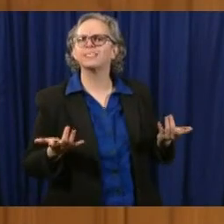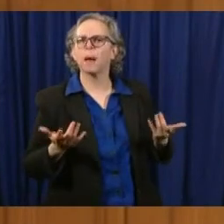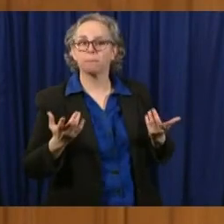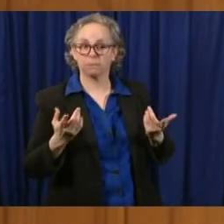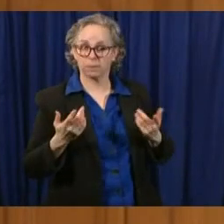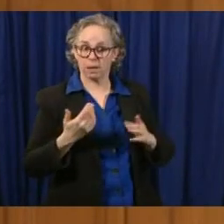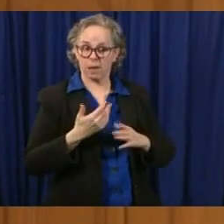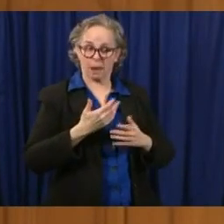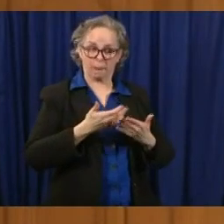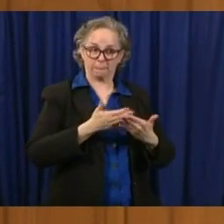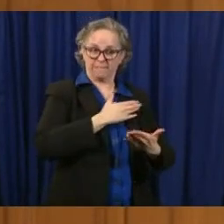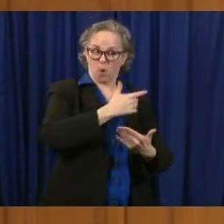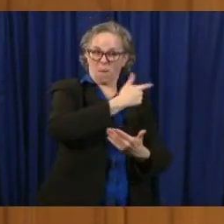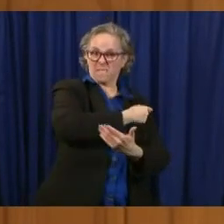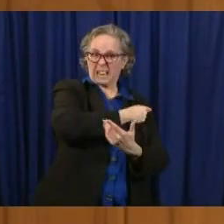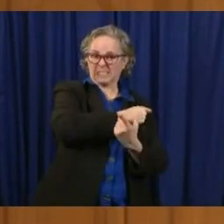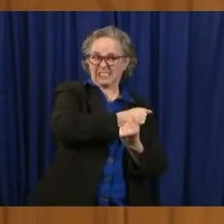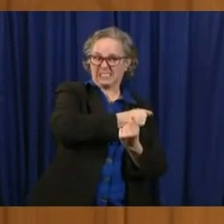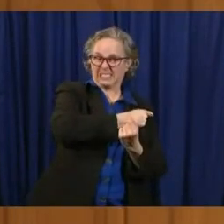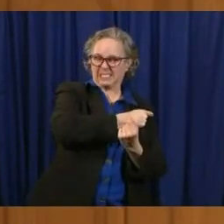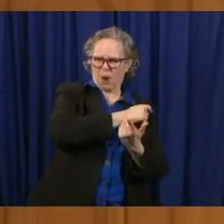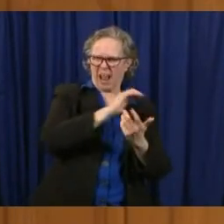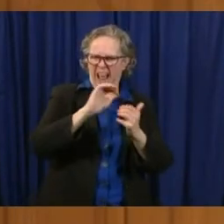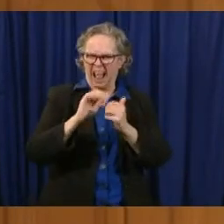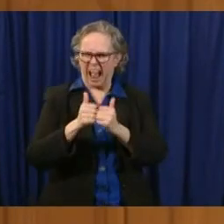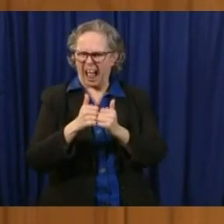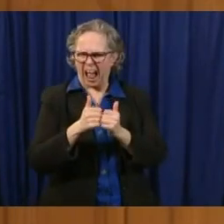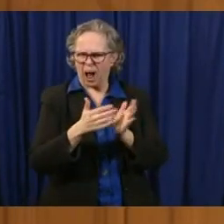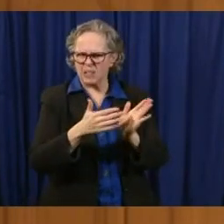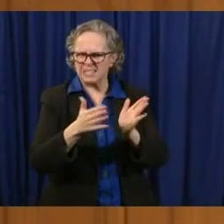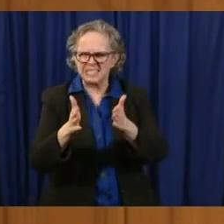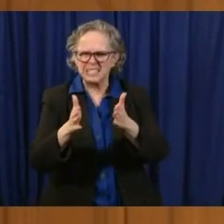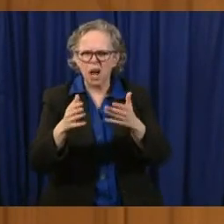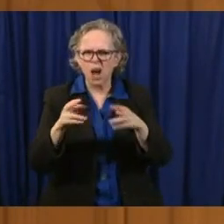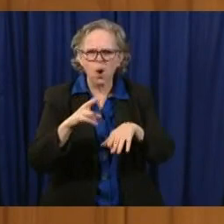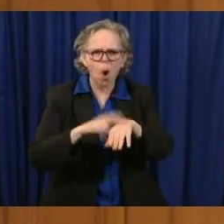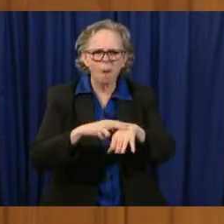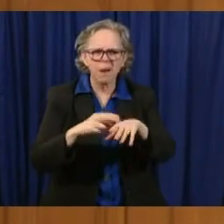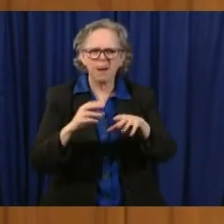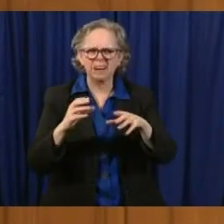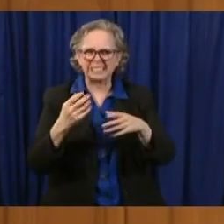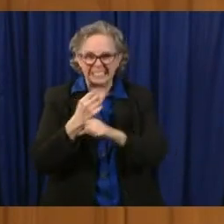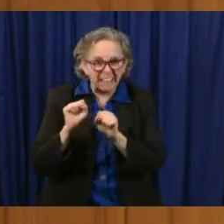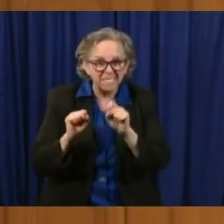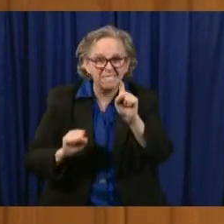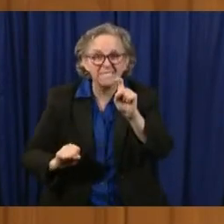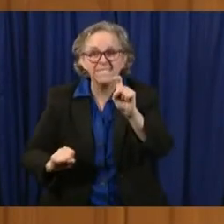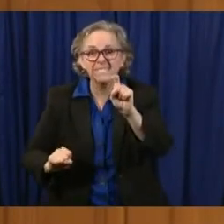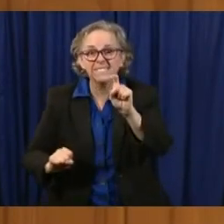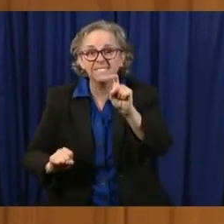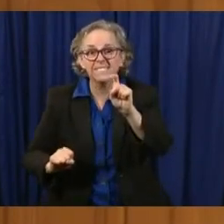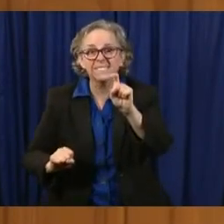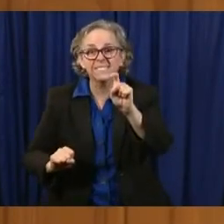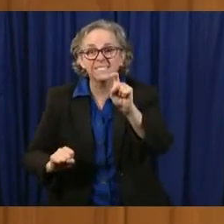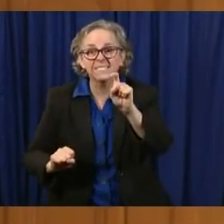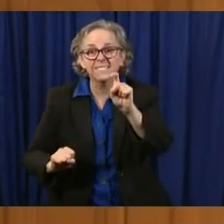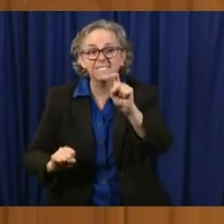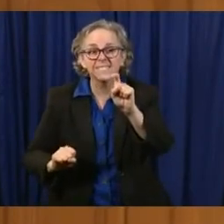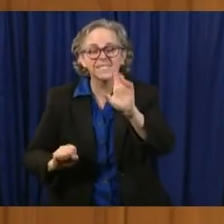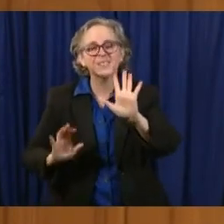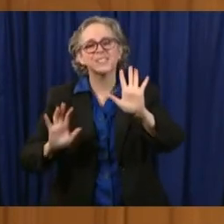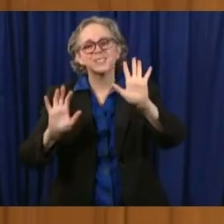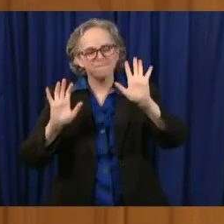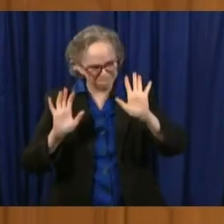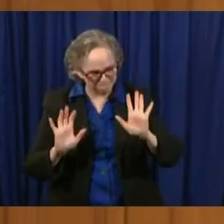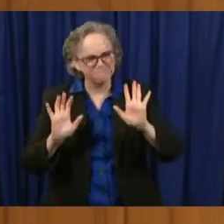keep us all safe, but try to find our way back in some ways to normalcy. So I want to say one more thing.